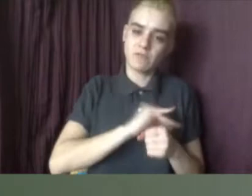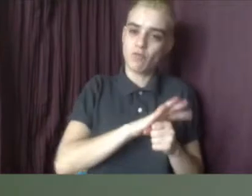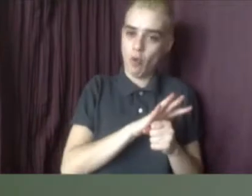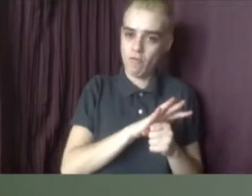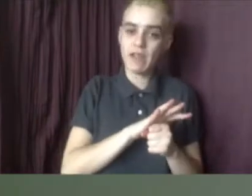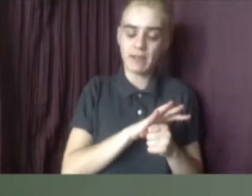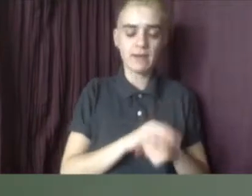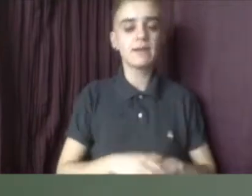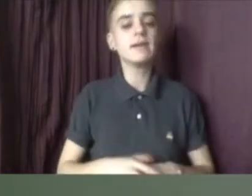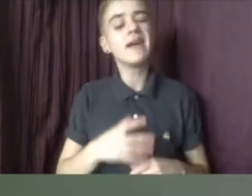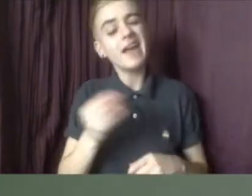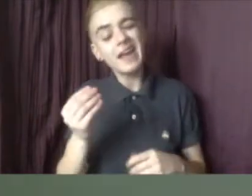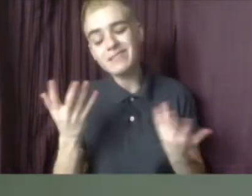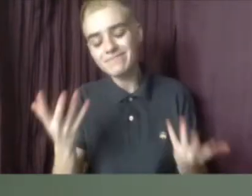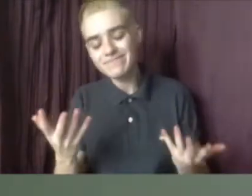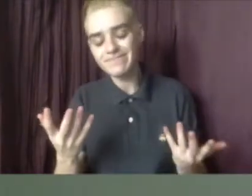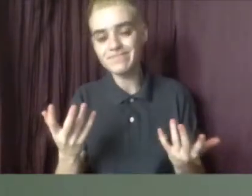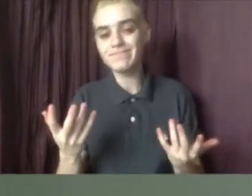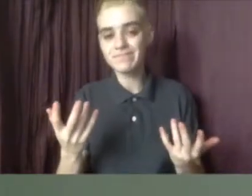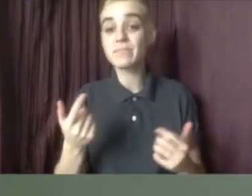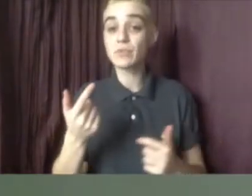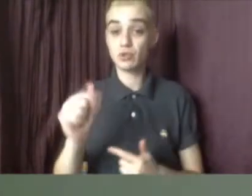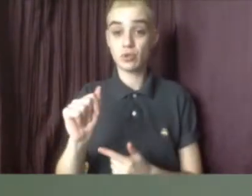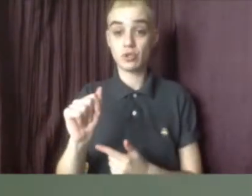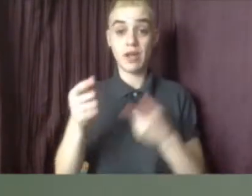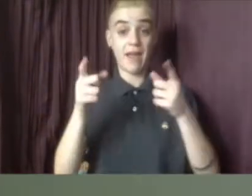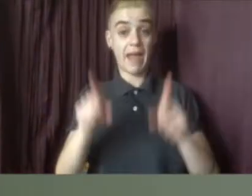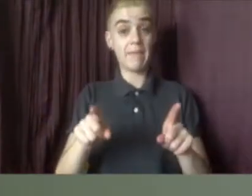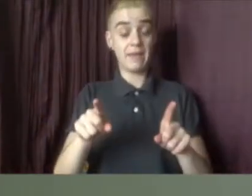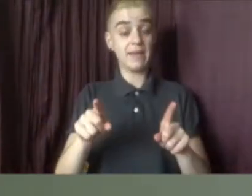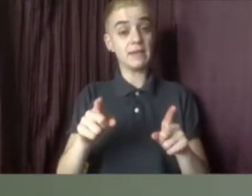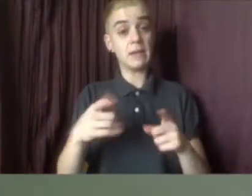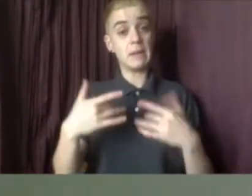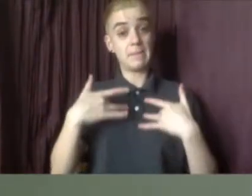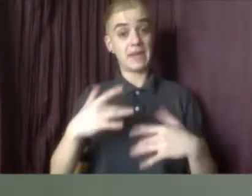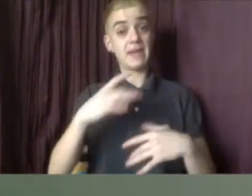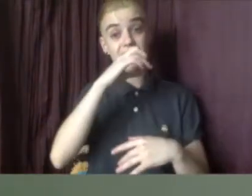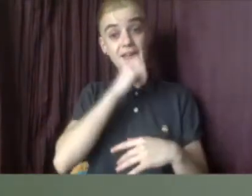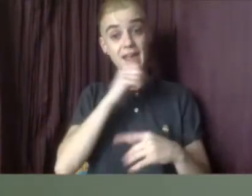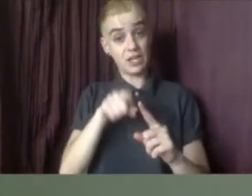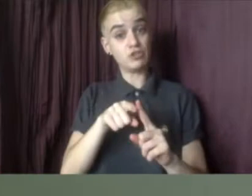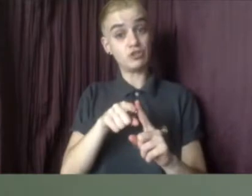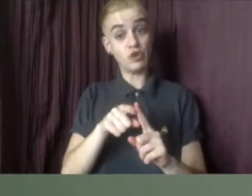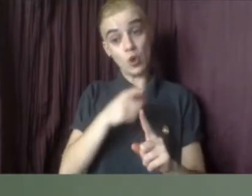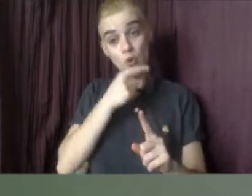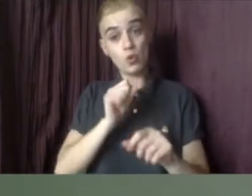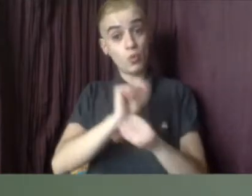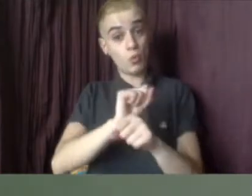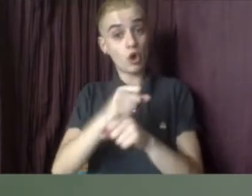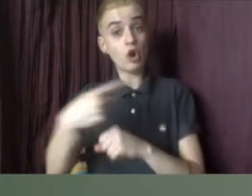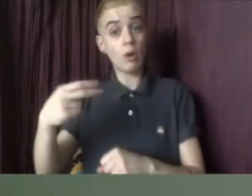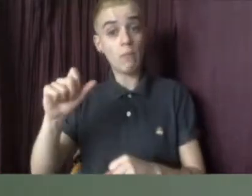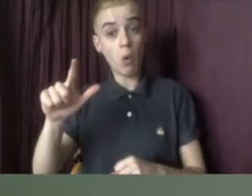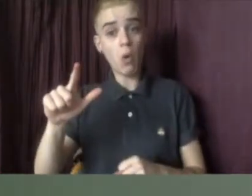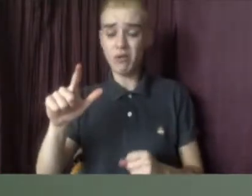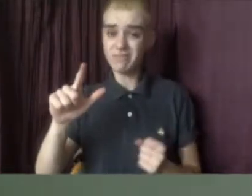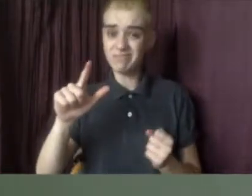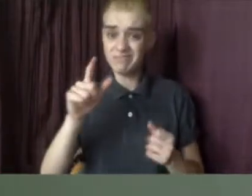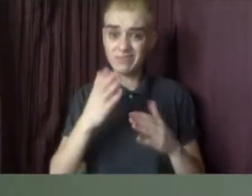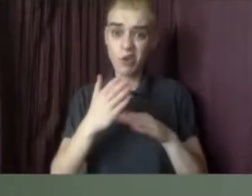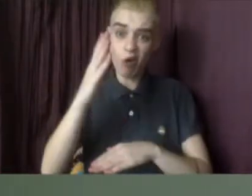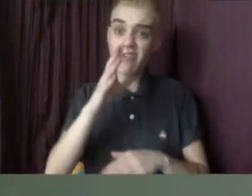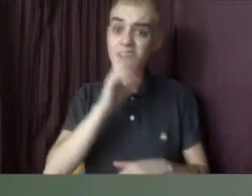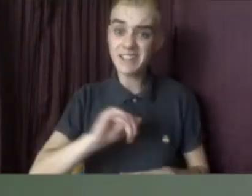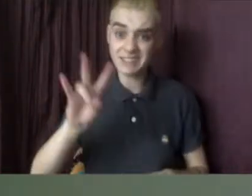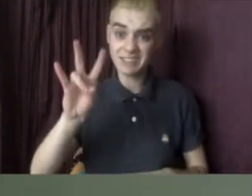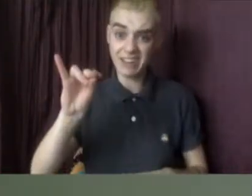older, suddenly our workforce, we lost, a third of our workforce to fears around the pandemic. And so that contributed, I think,